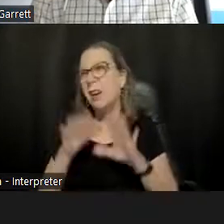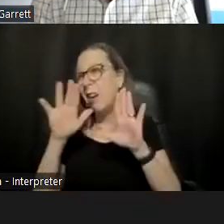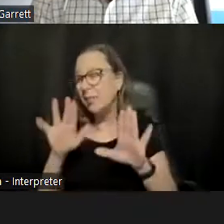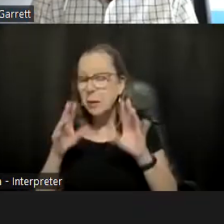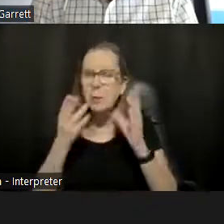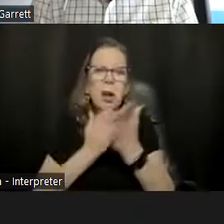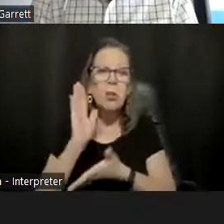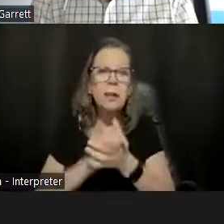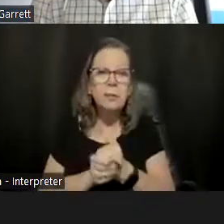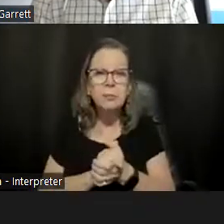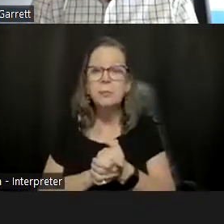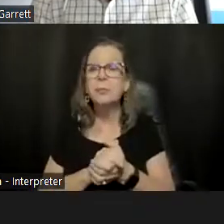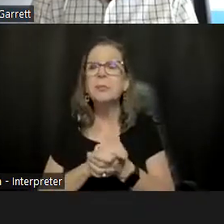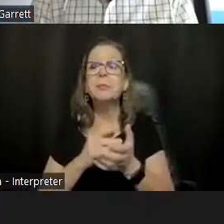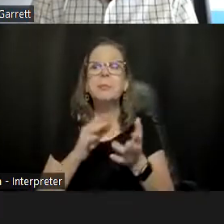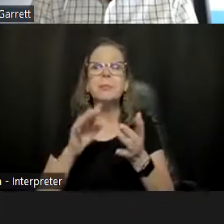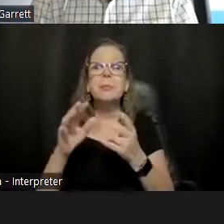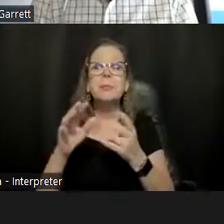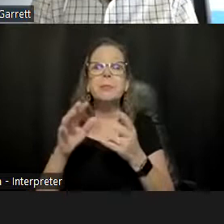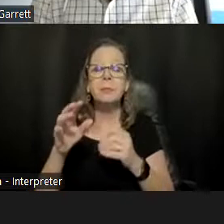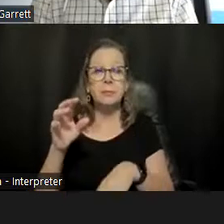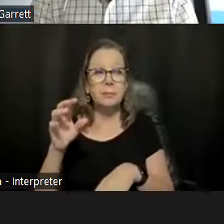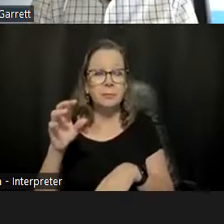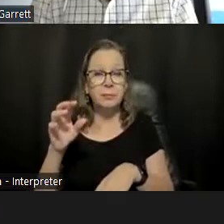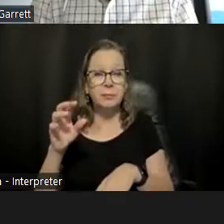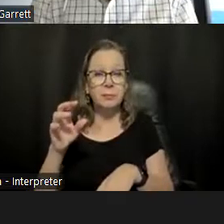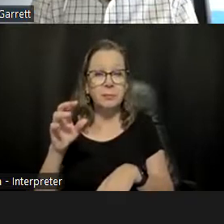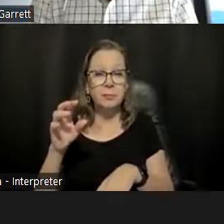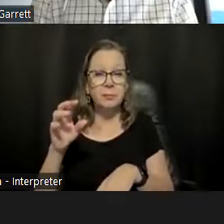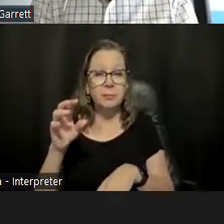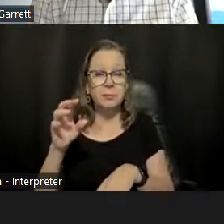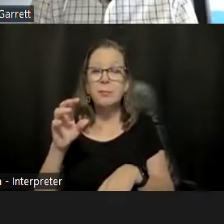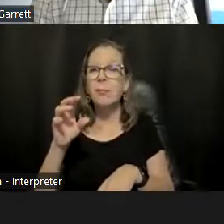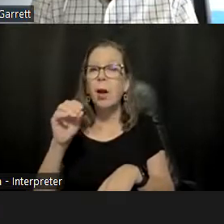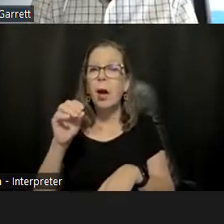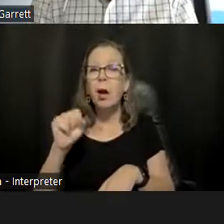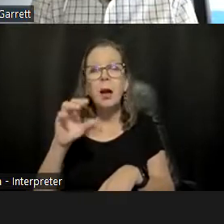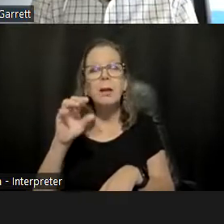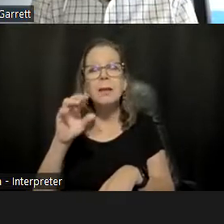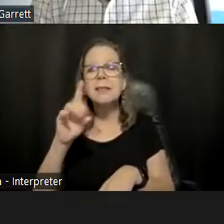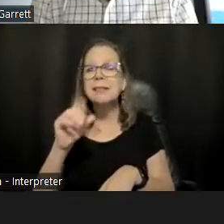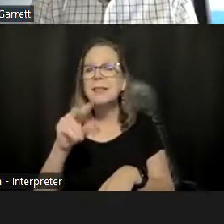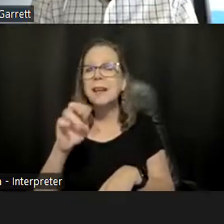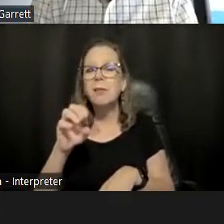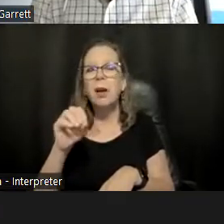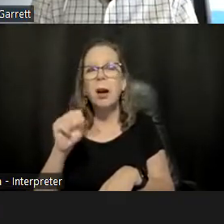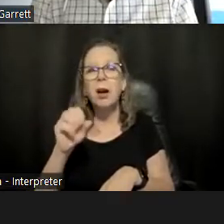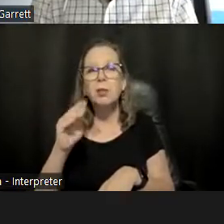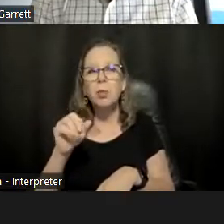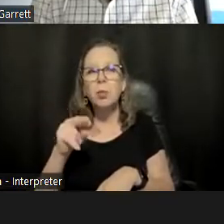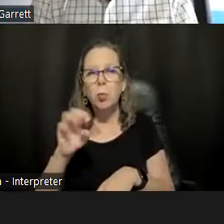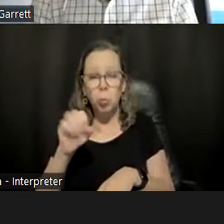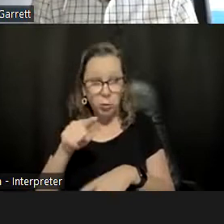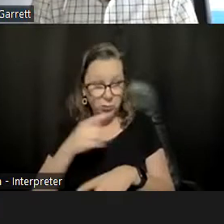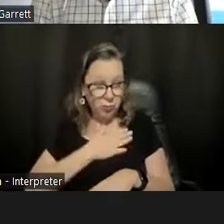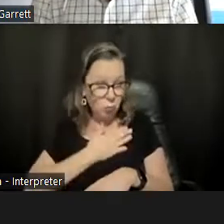Awesome. All right. Let's see. Oz, Dave Osborne, would you be willing to do an update